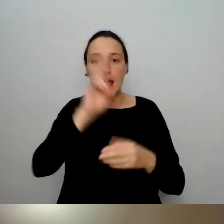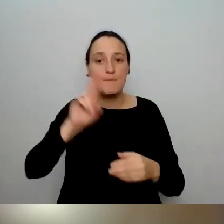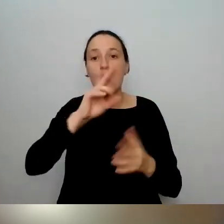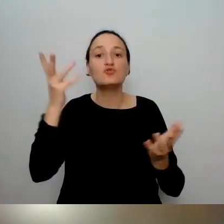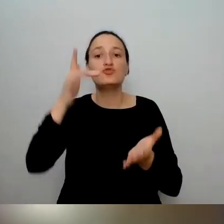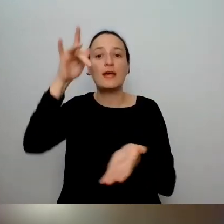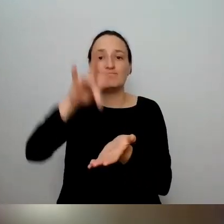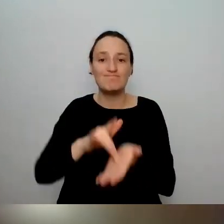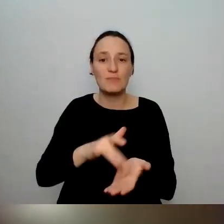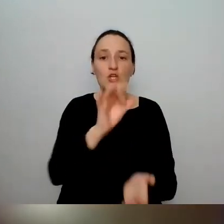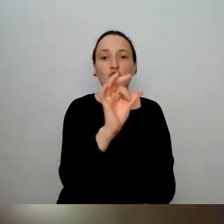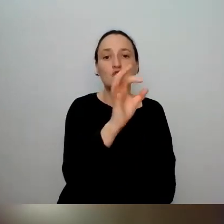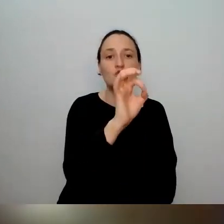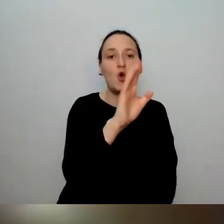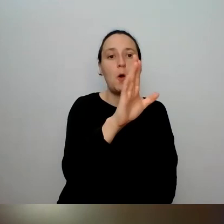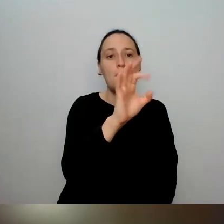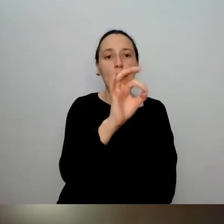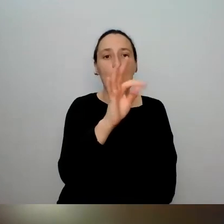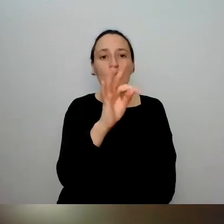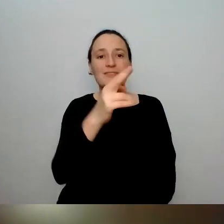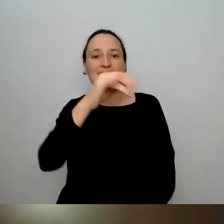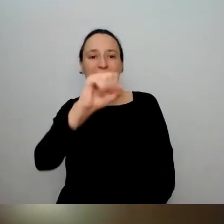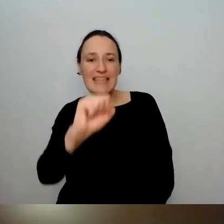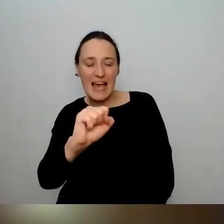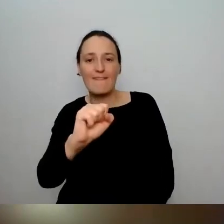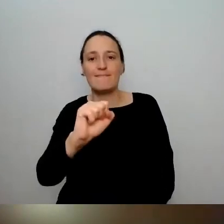So this is the poster. Can you see it? Can I get a confirmation?